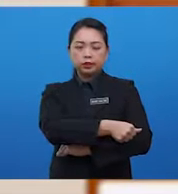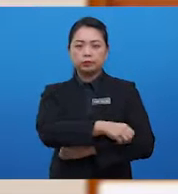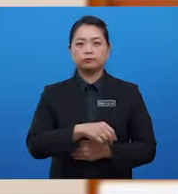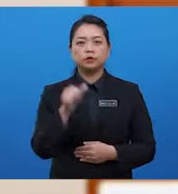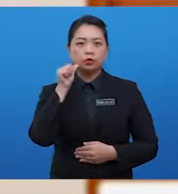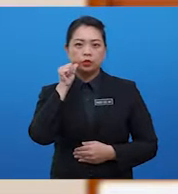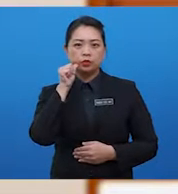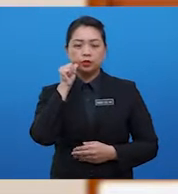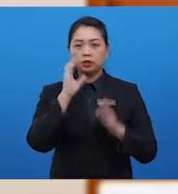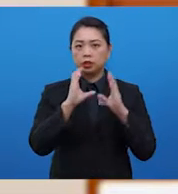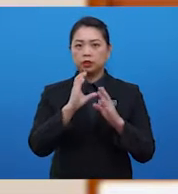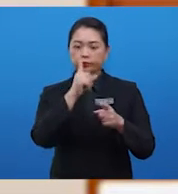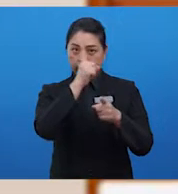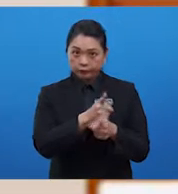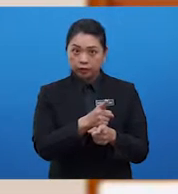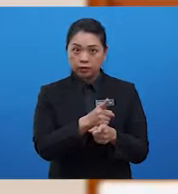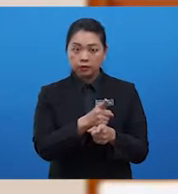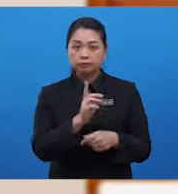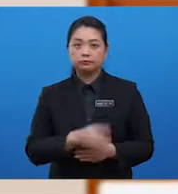And Audrey says, really?